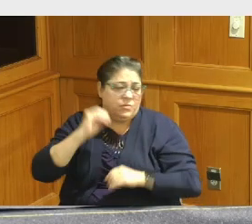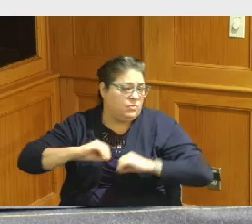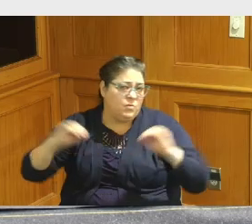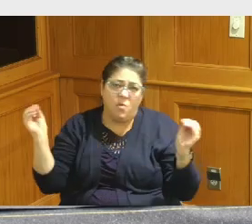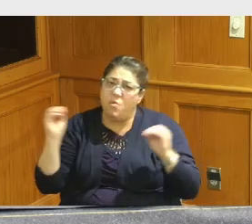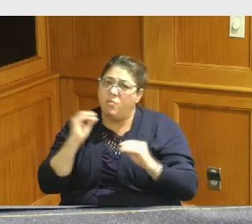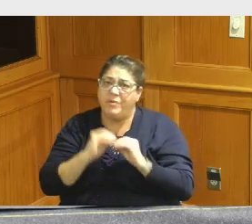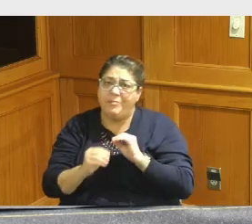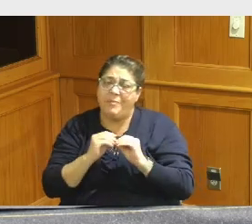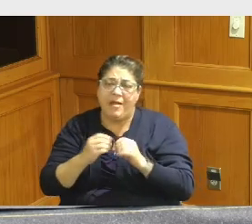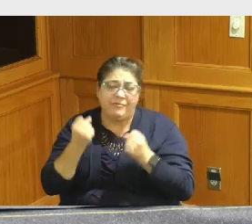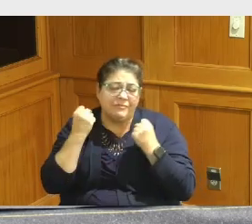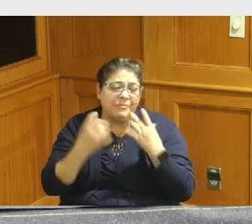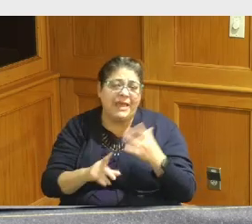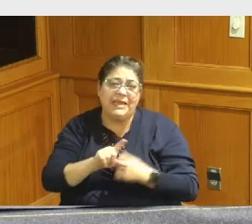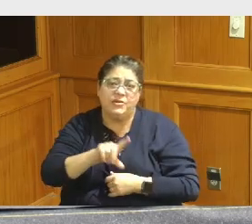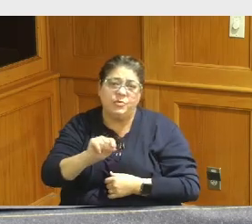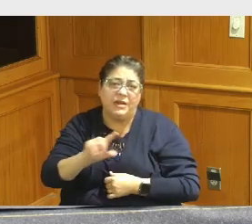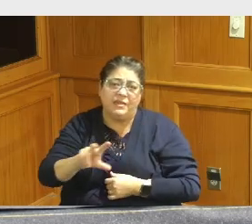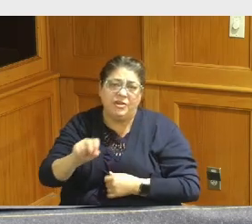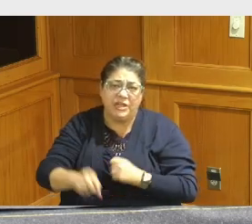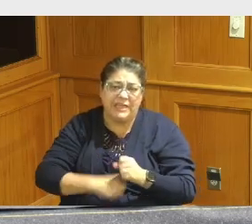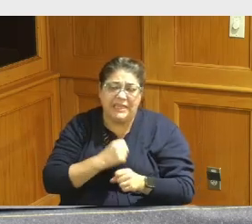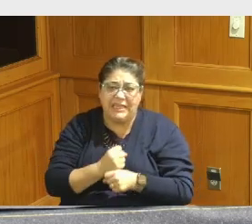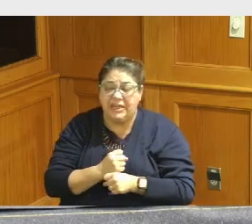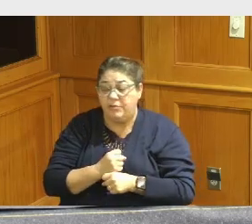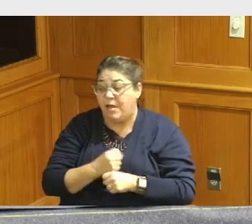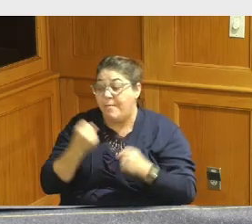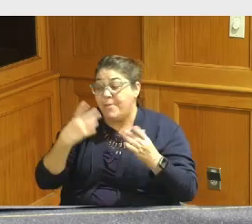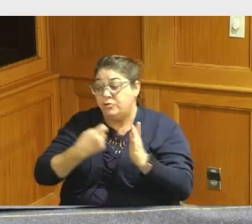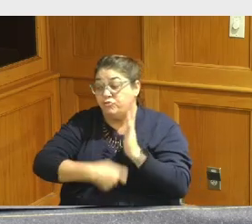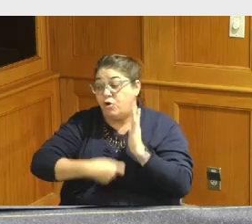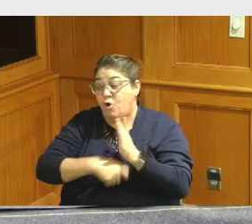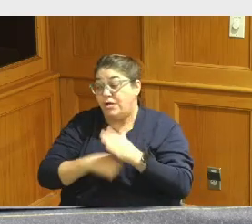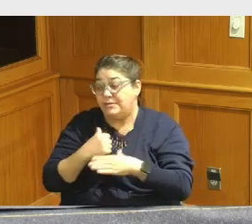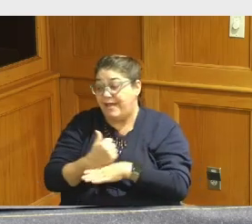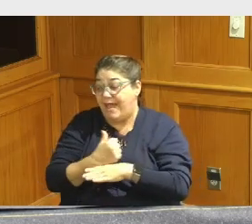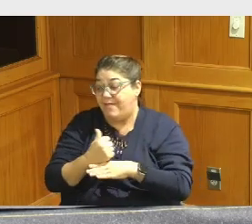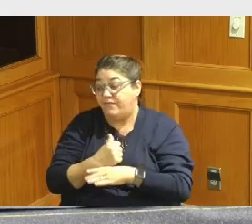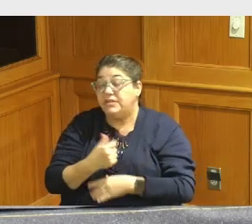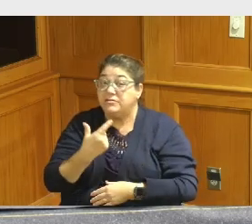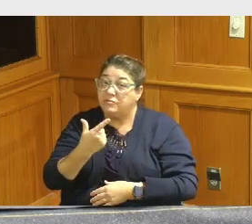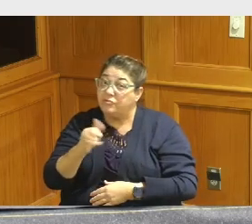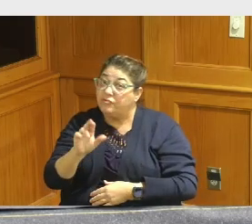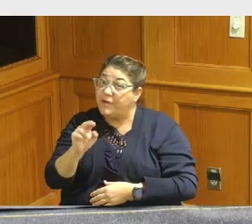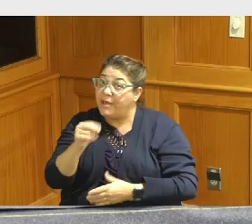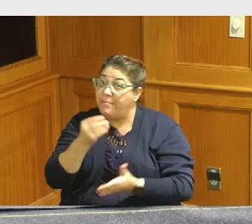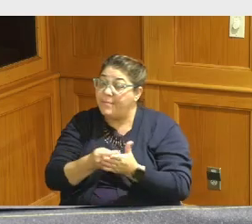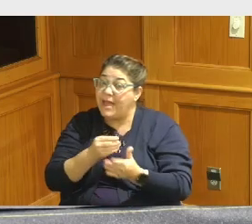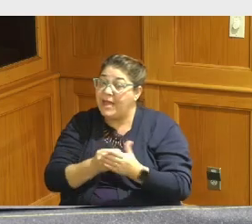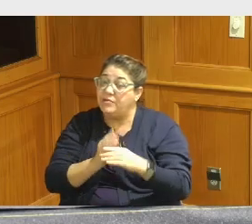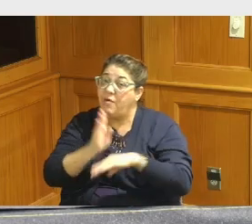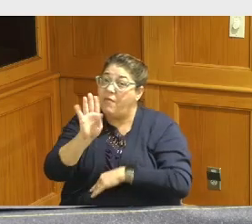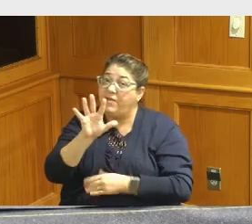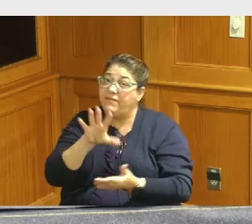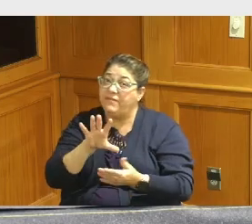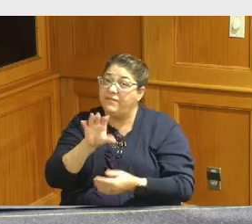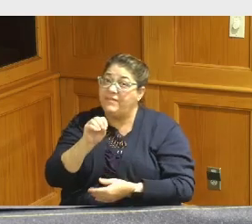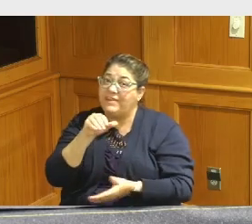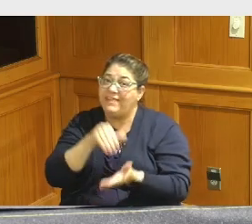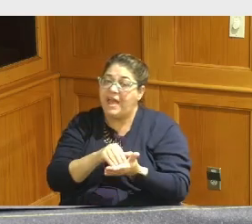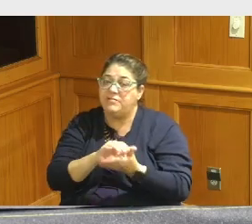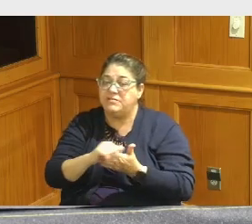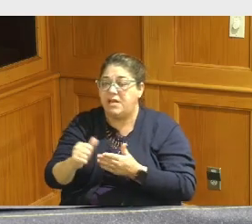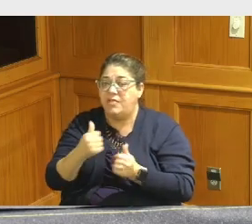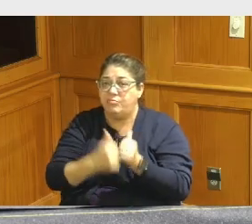repairs made to them in decades. And the average cost, an investment, and this is a grant-funded program, was over $50,000 per home,